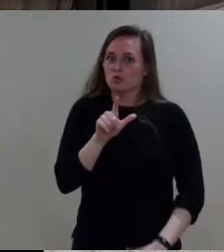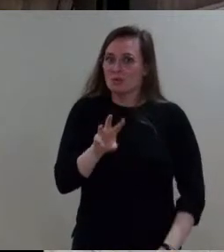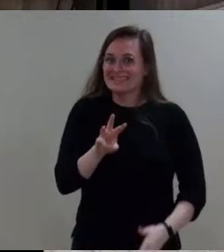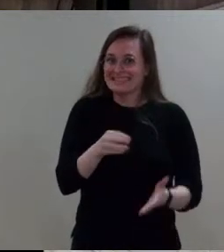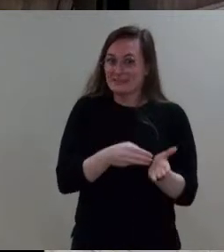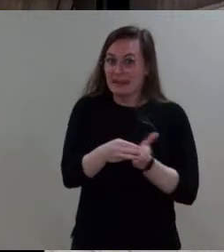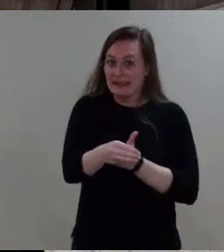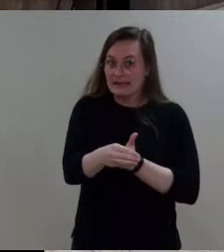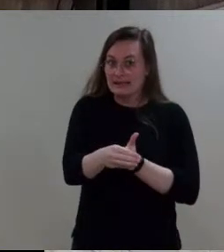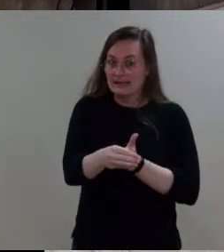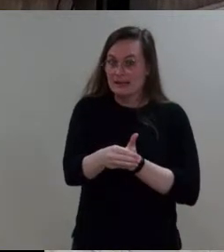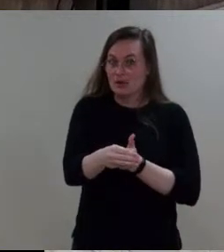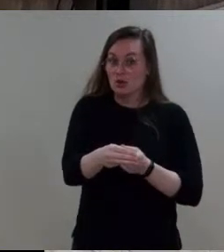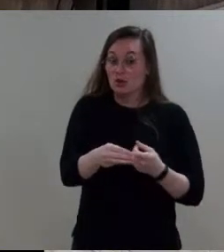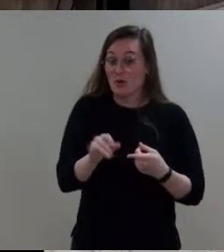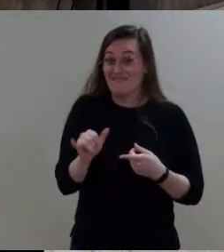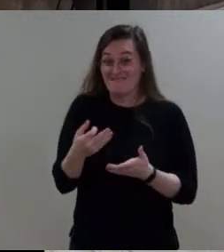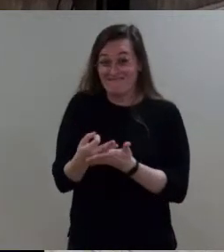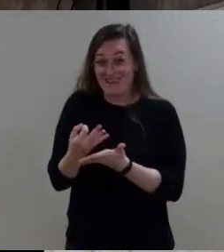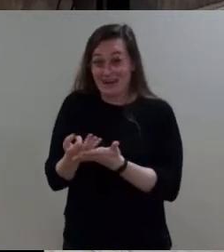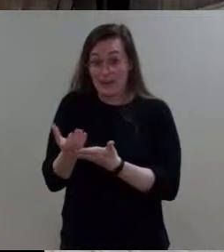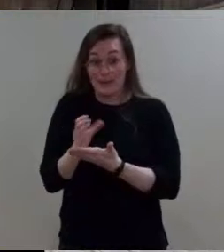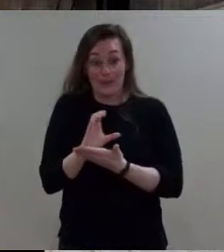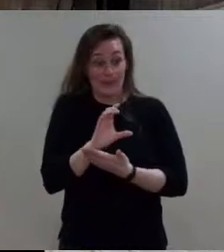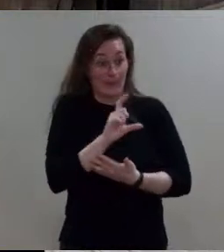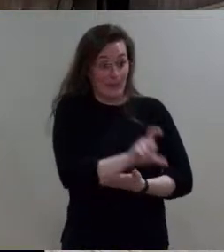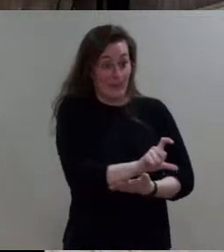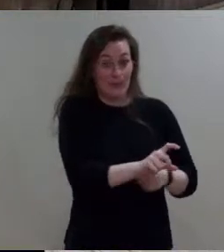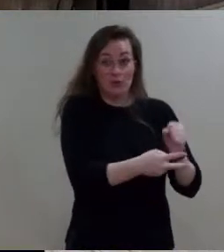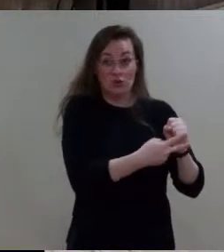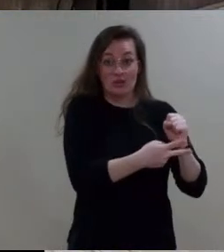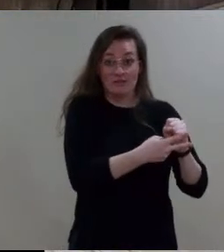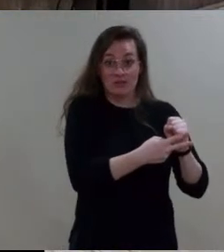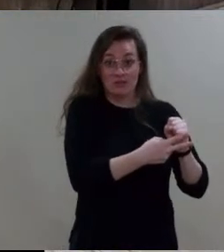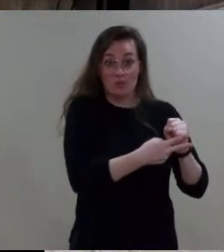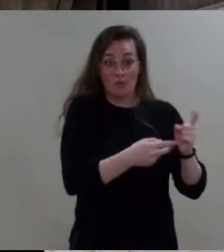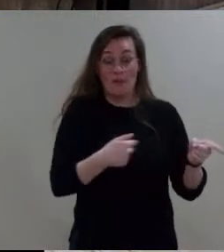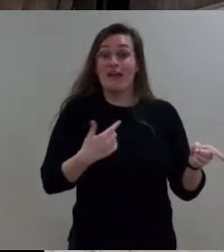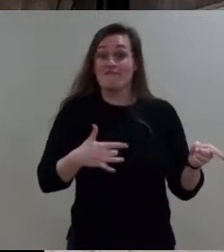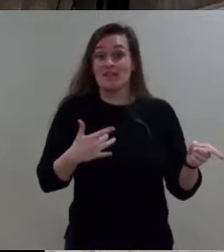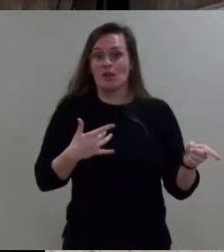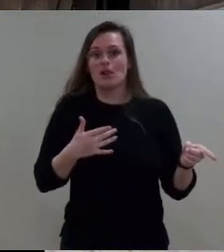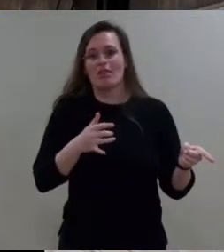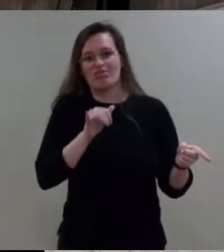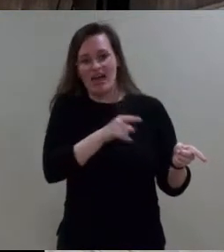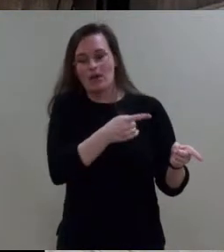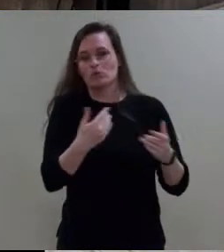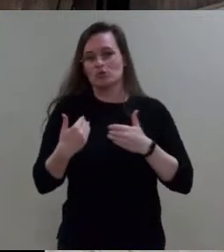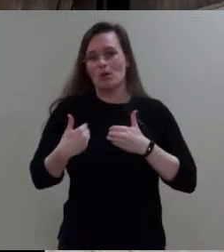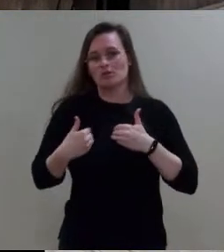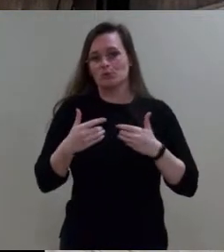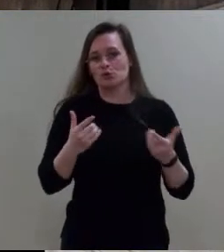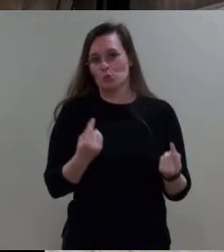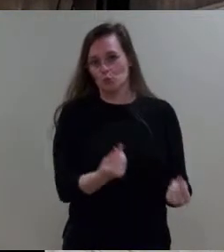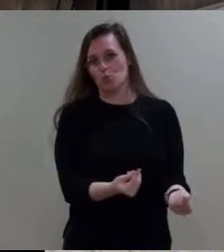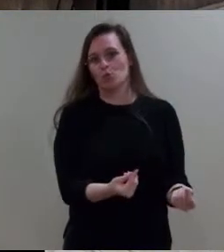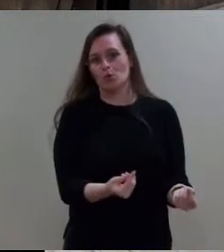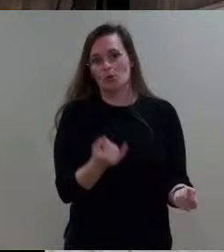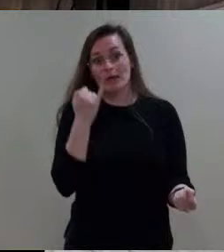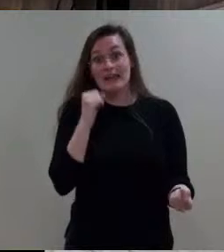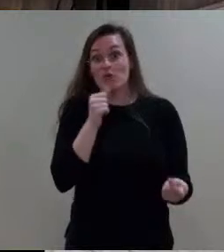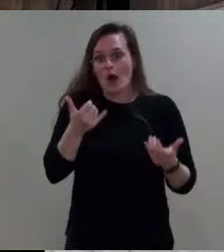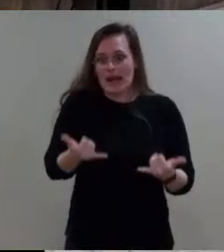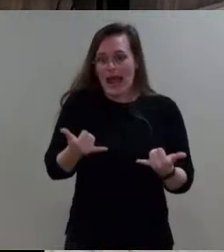these funds into our capital reserves is, in my opinion, the fiscally responsible thing to do. If not now, then when? I